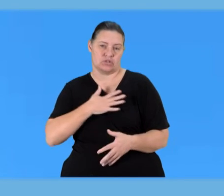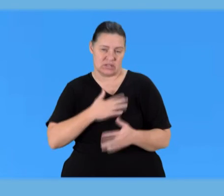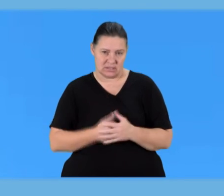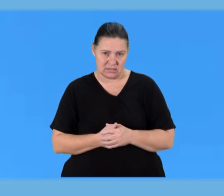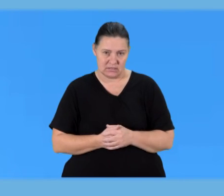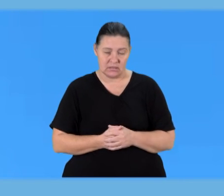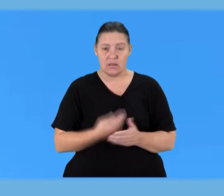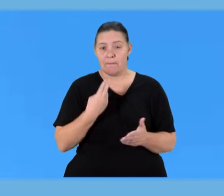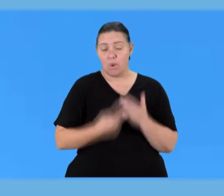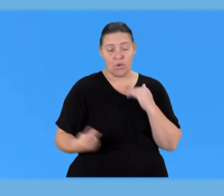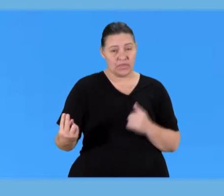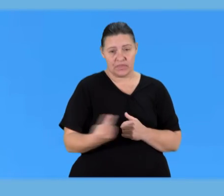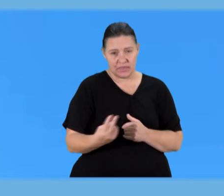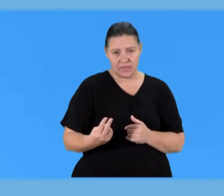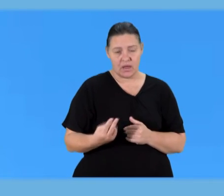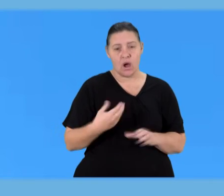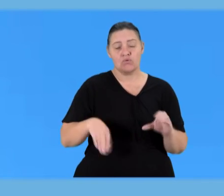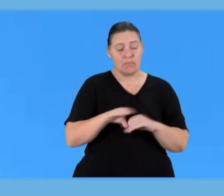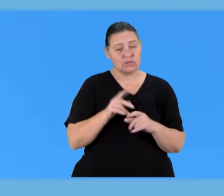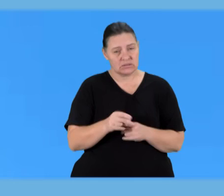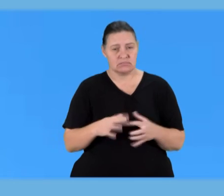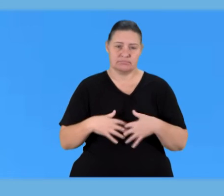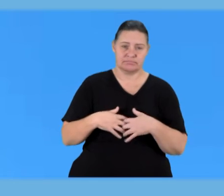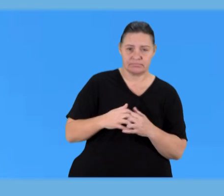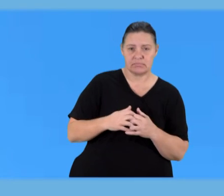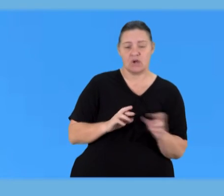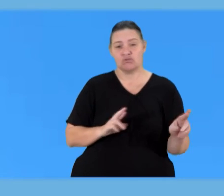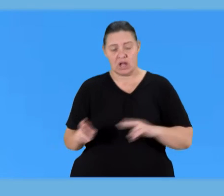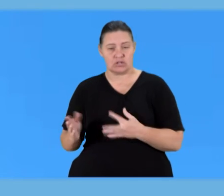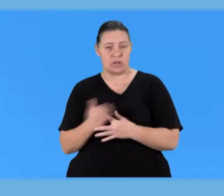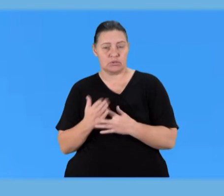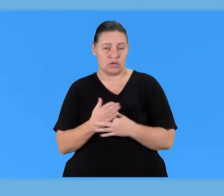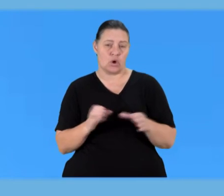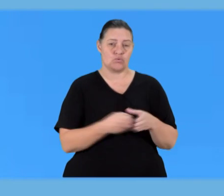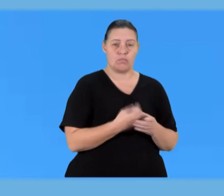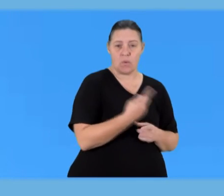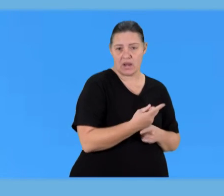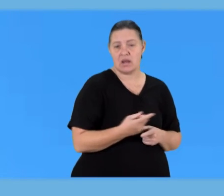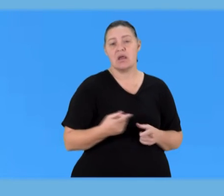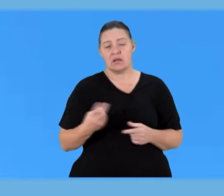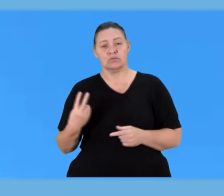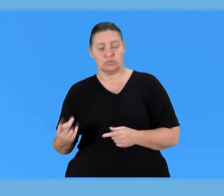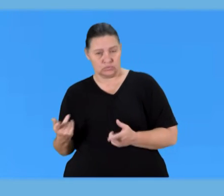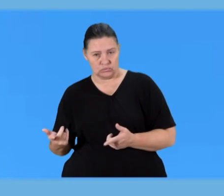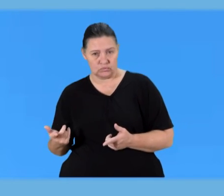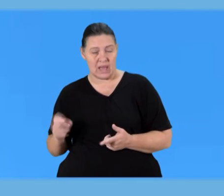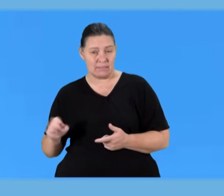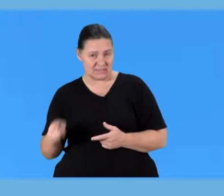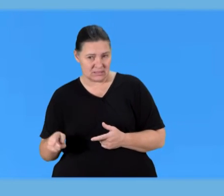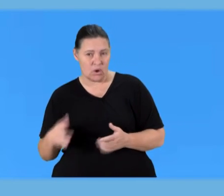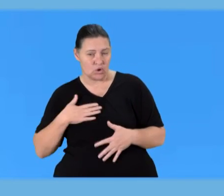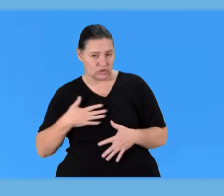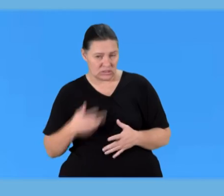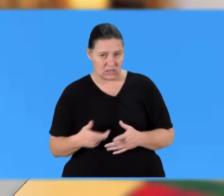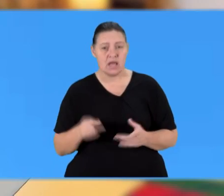oxygen. And both of these compounds that are formed by the reaction between group 1 elements and oxygen and group 2 elements